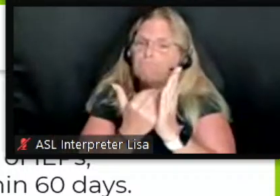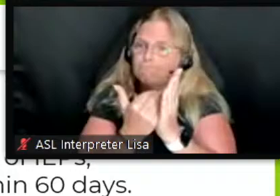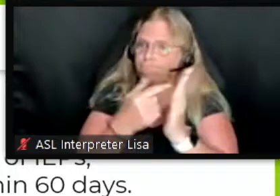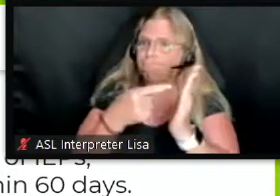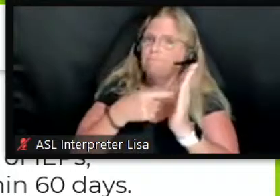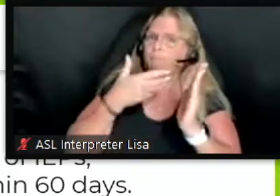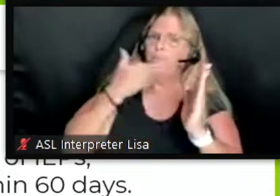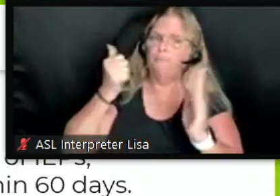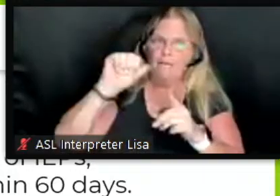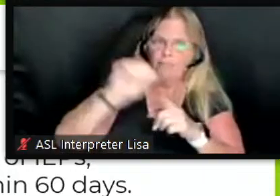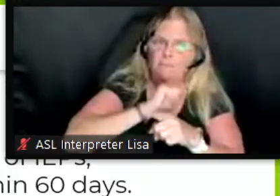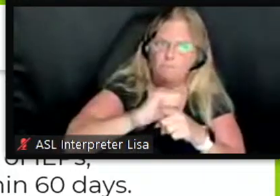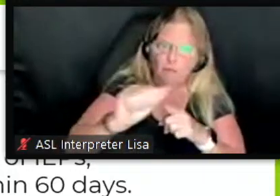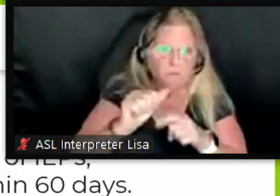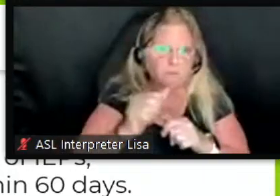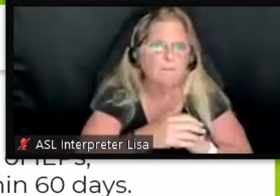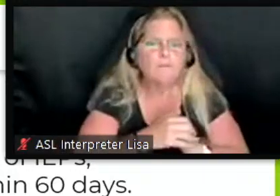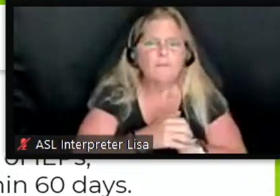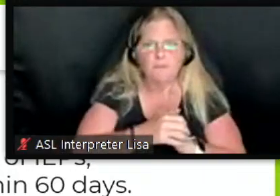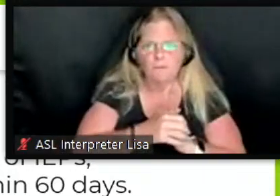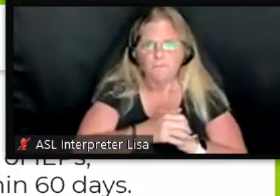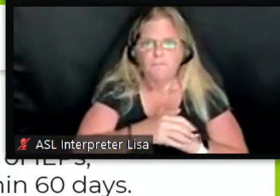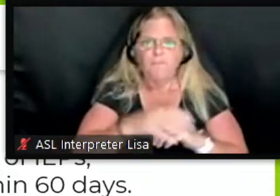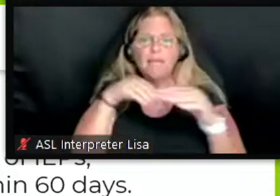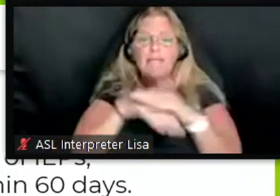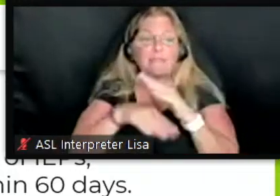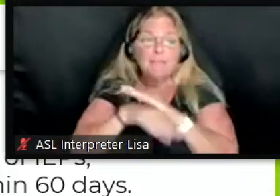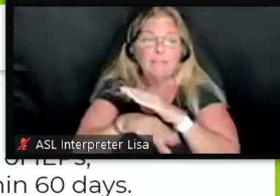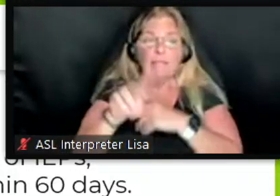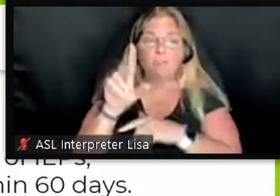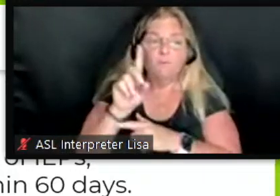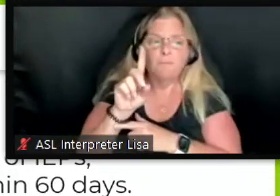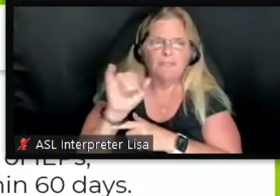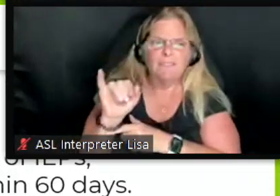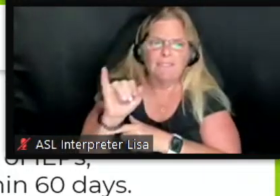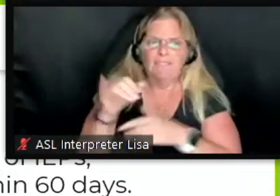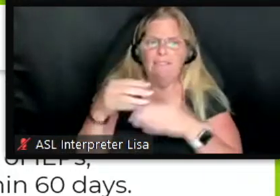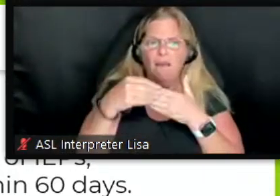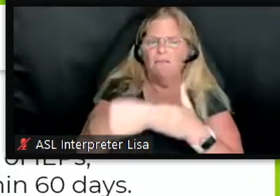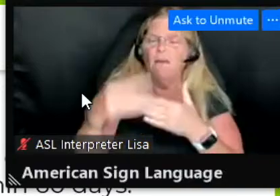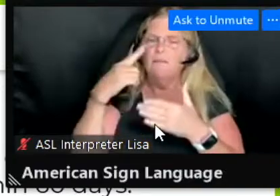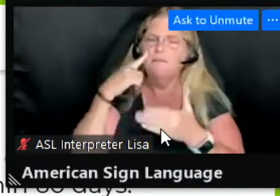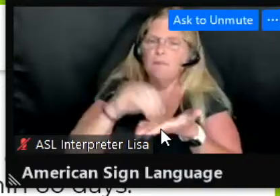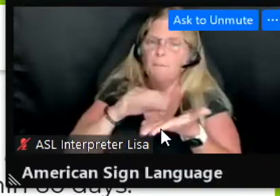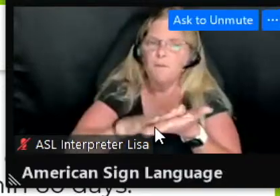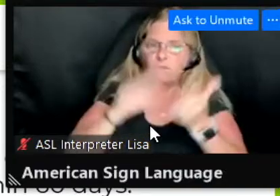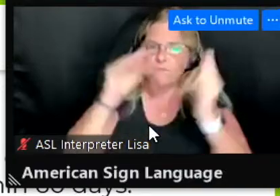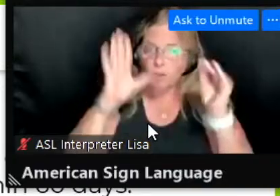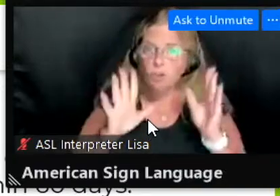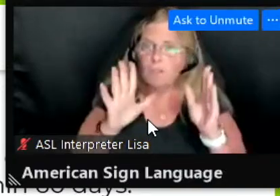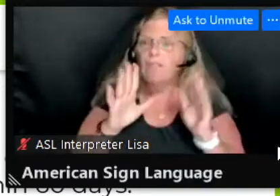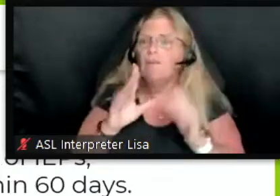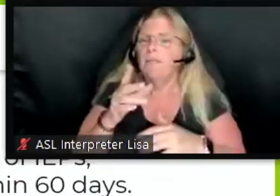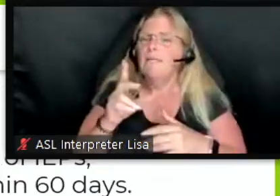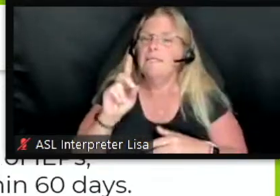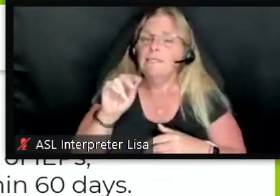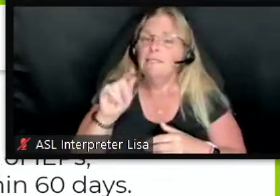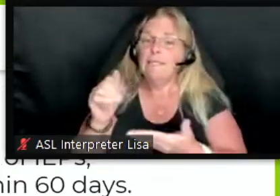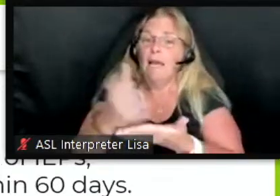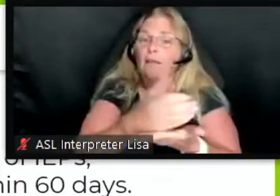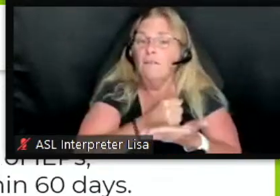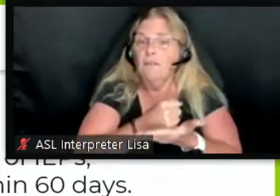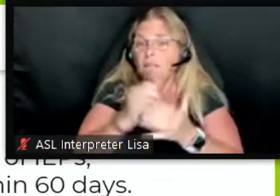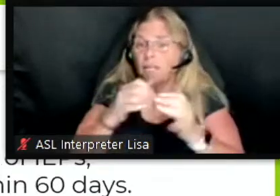accessible differentiated guidance documents for educators and professional development, uniform data collection, including the need for review